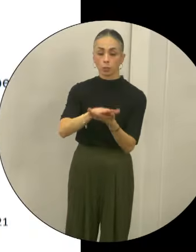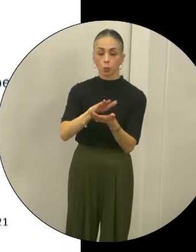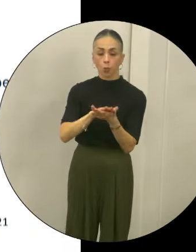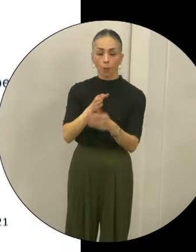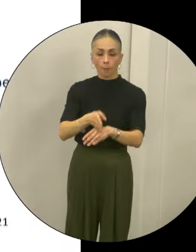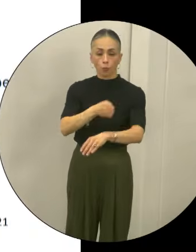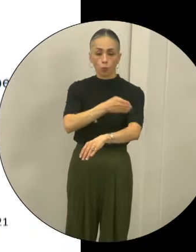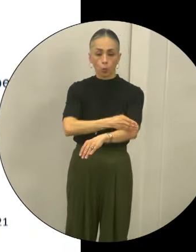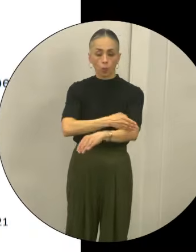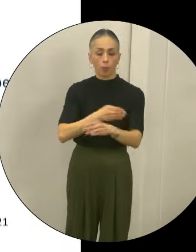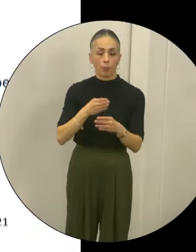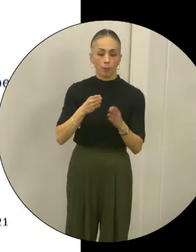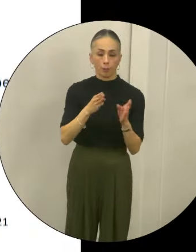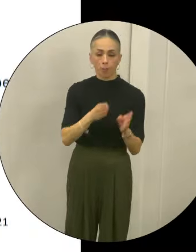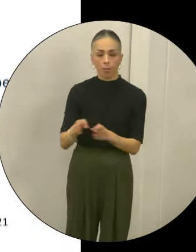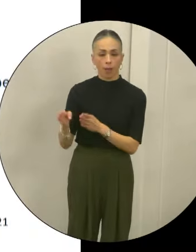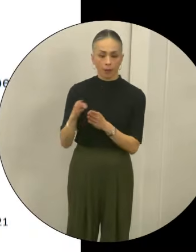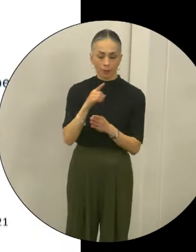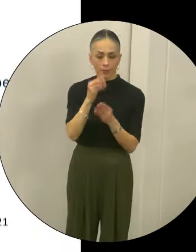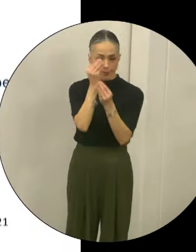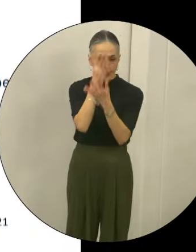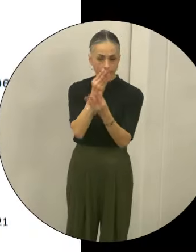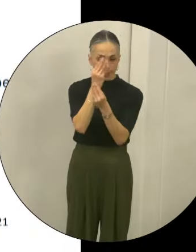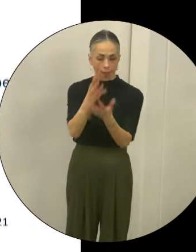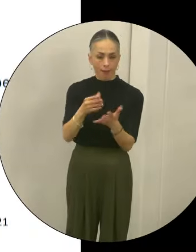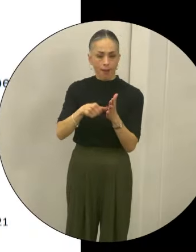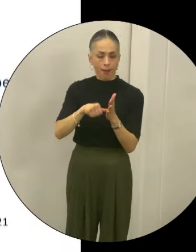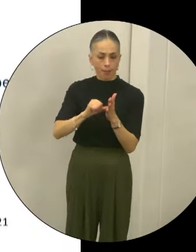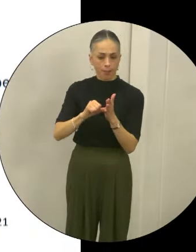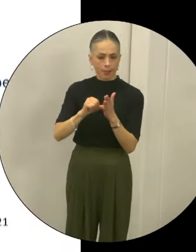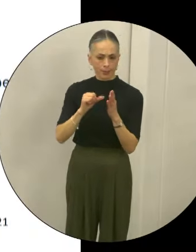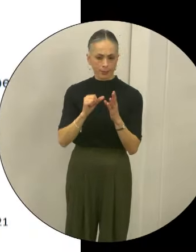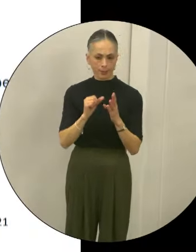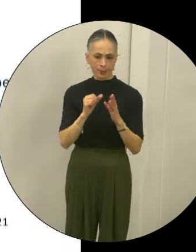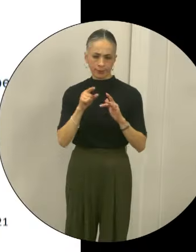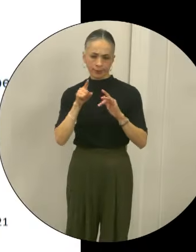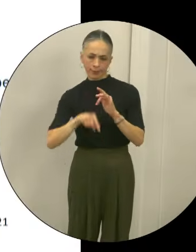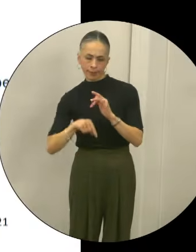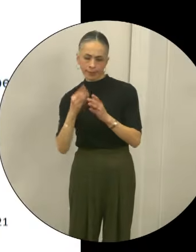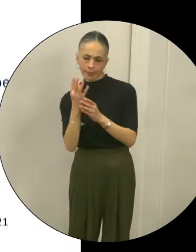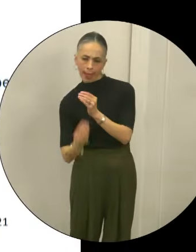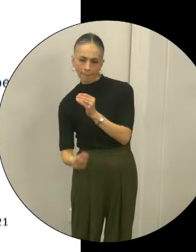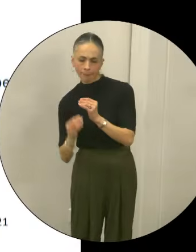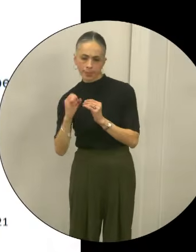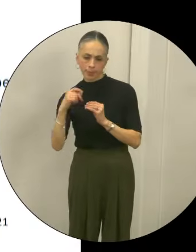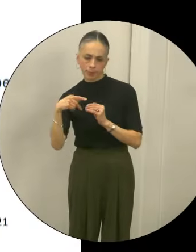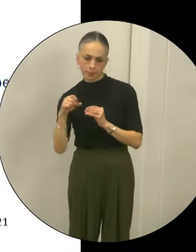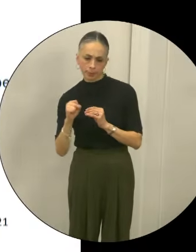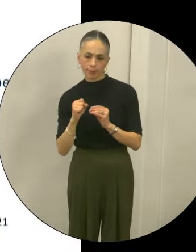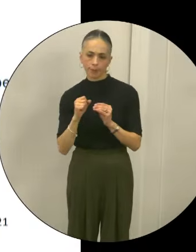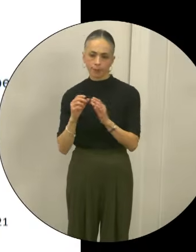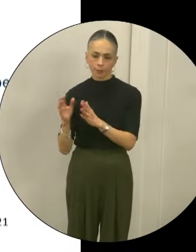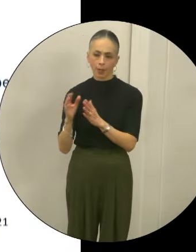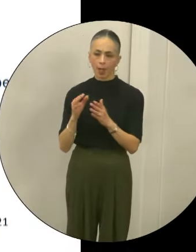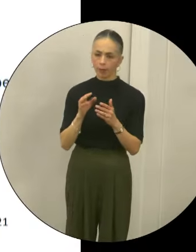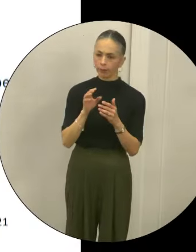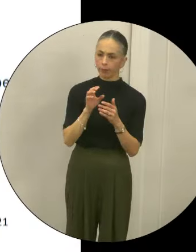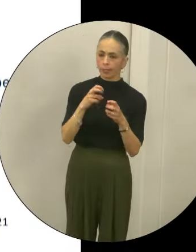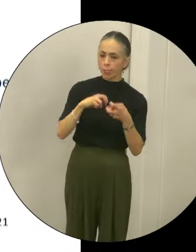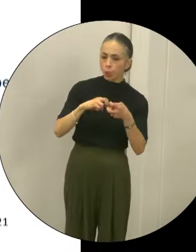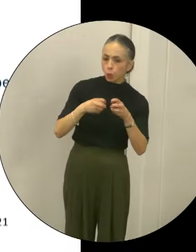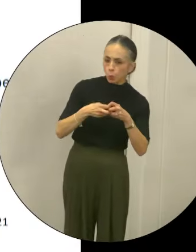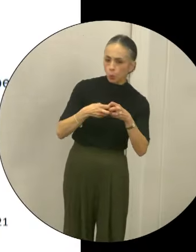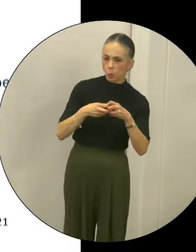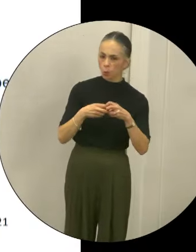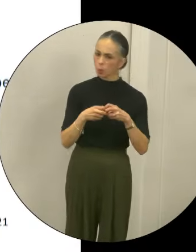data highlights gaps in prevention and allows schools to proactively address underlying issues before they escalate